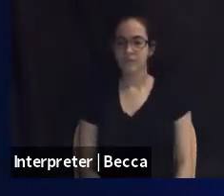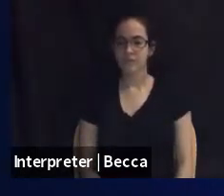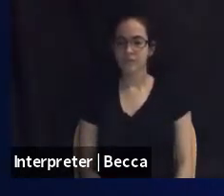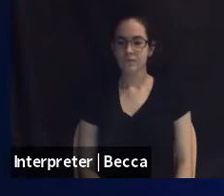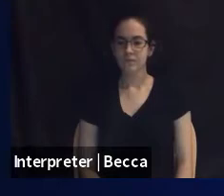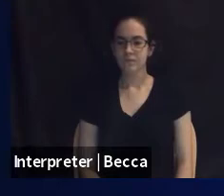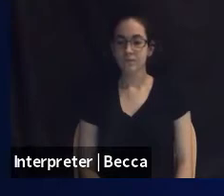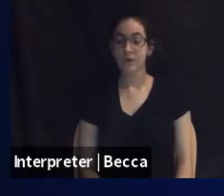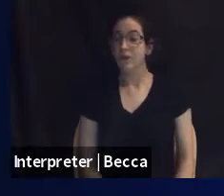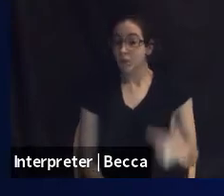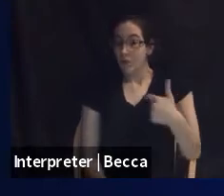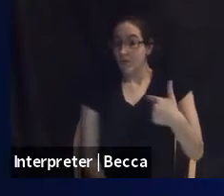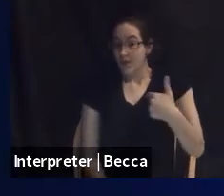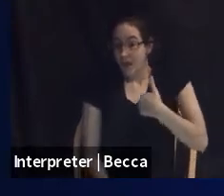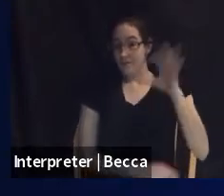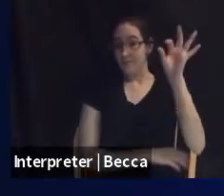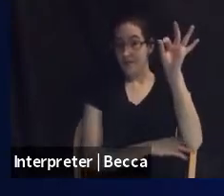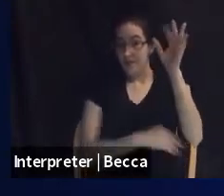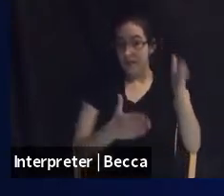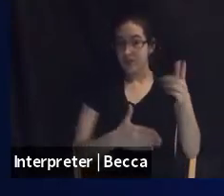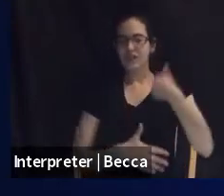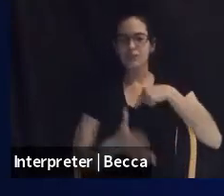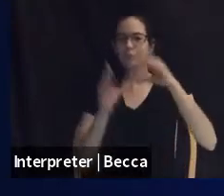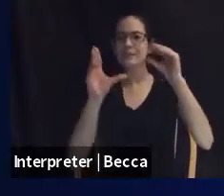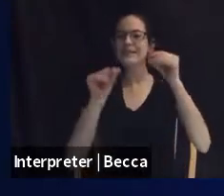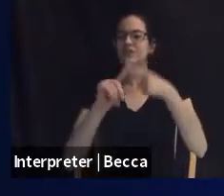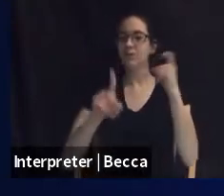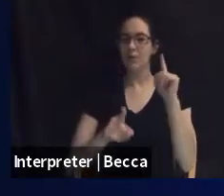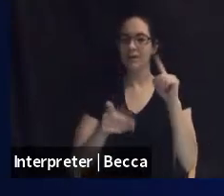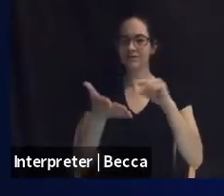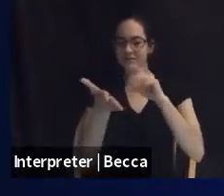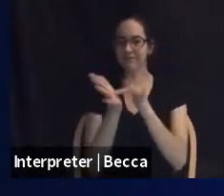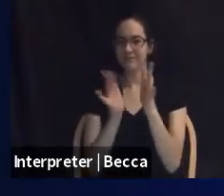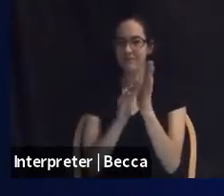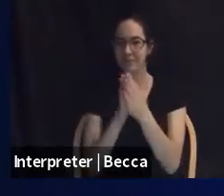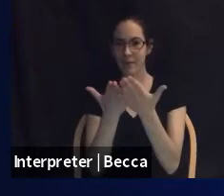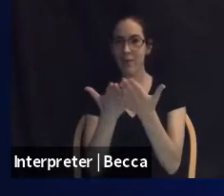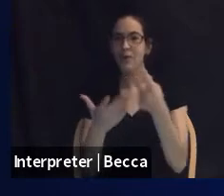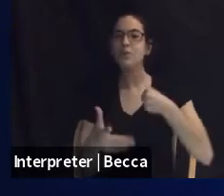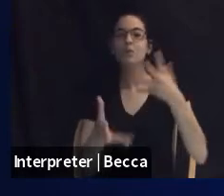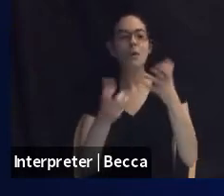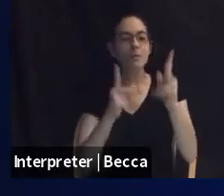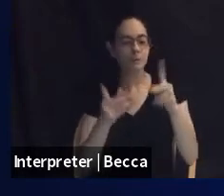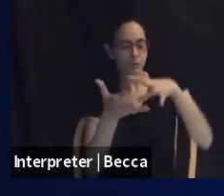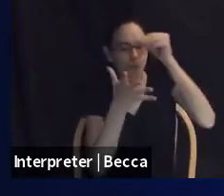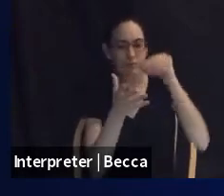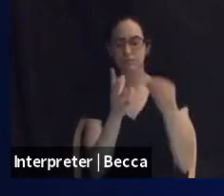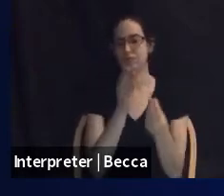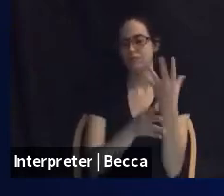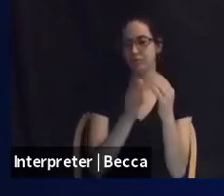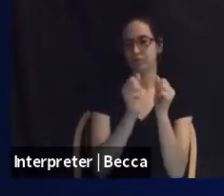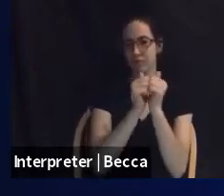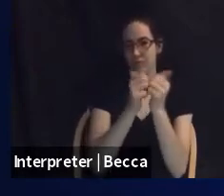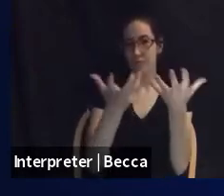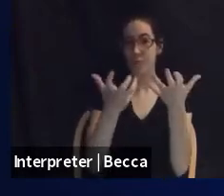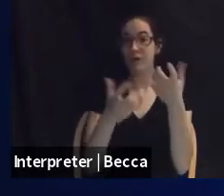as a pastor, we teach out of scripture because we want people to learn and to grow together. So you